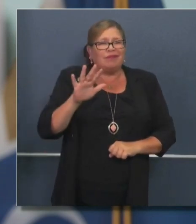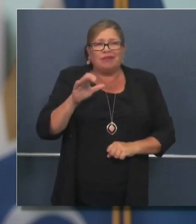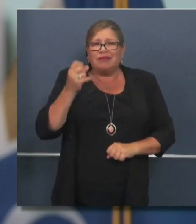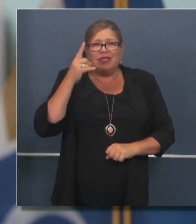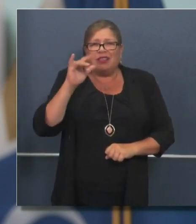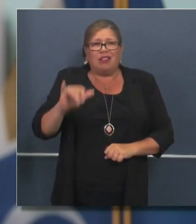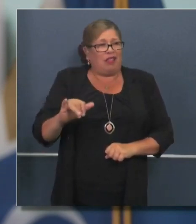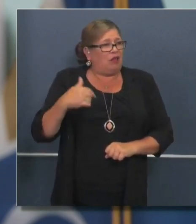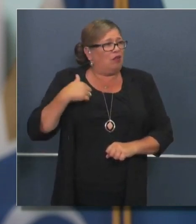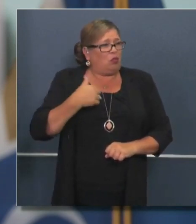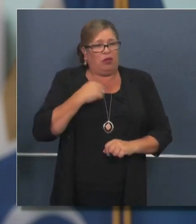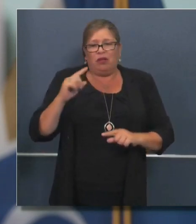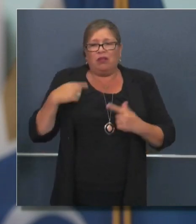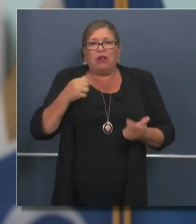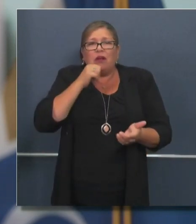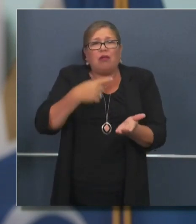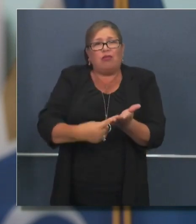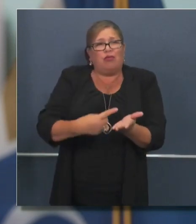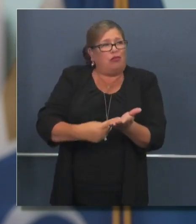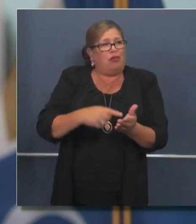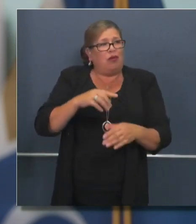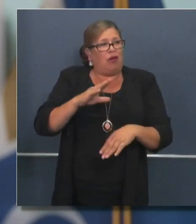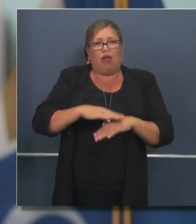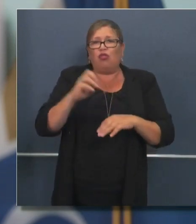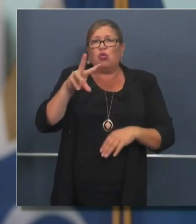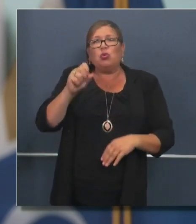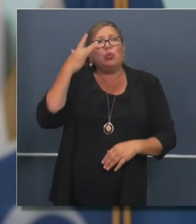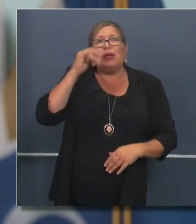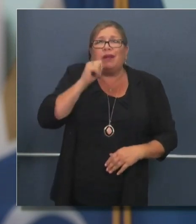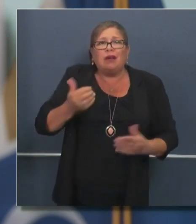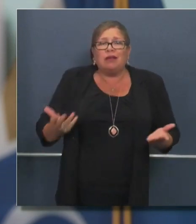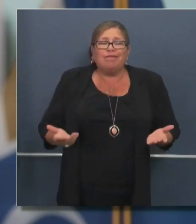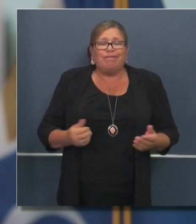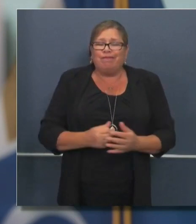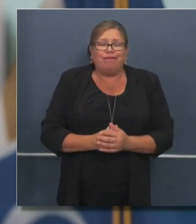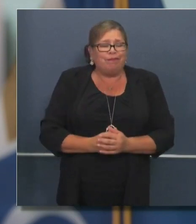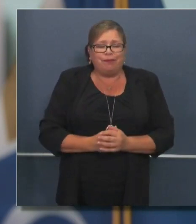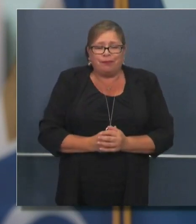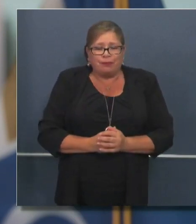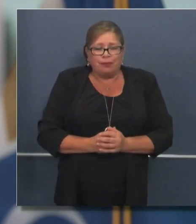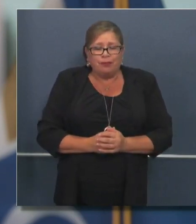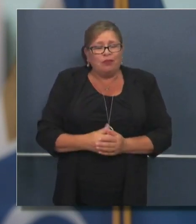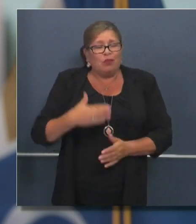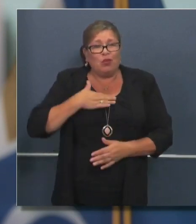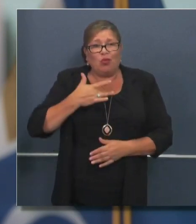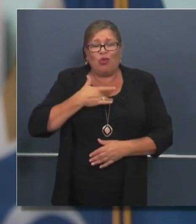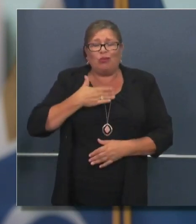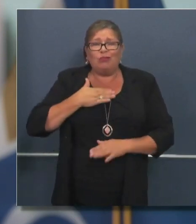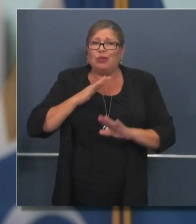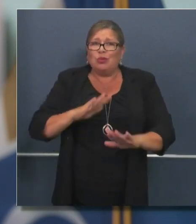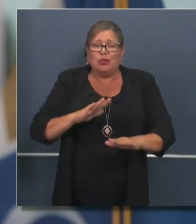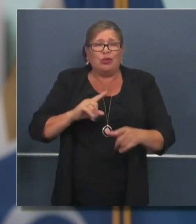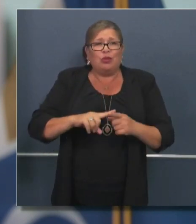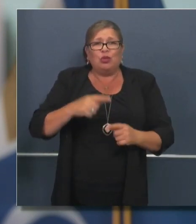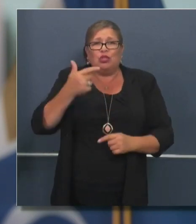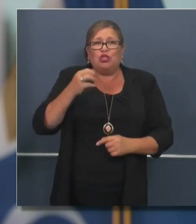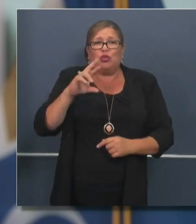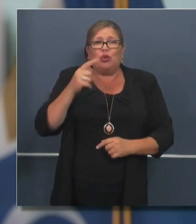of the conversation on the nightly news. So our hearts go out to George Floyd and his